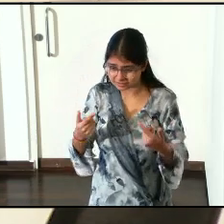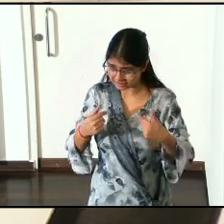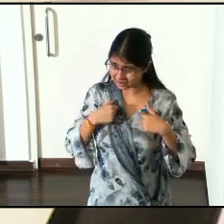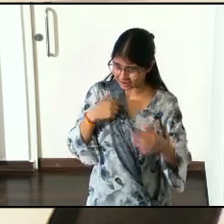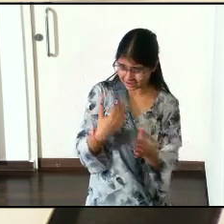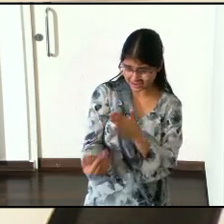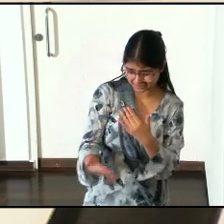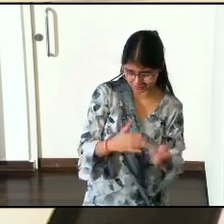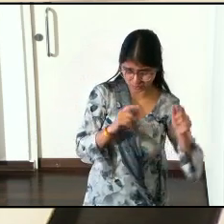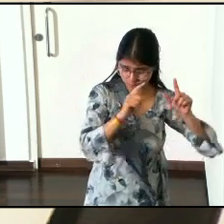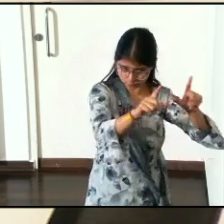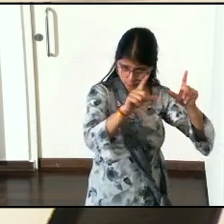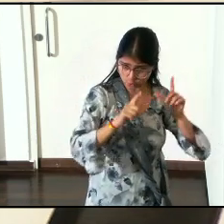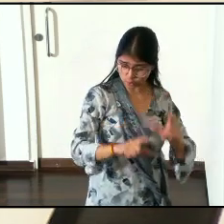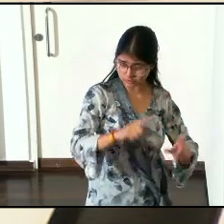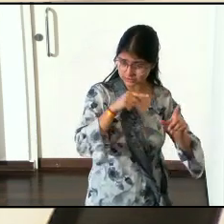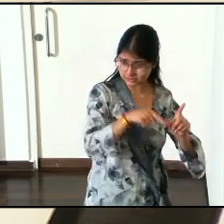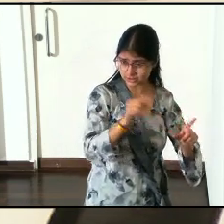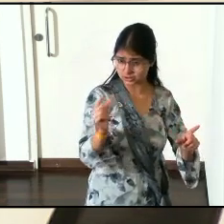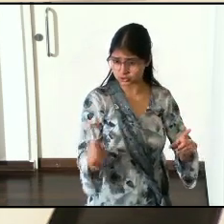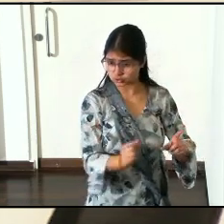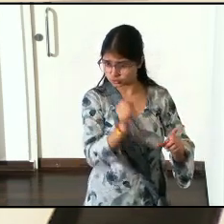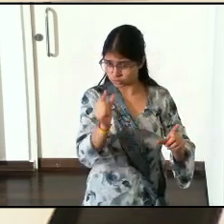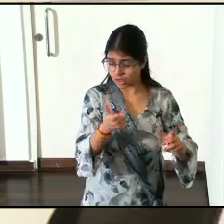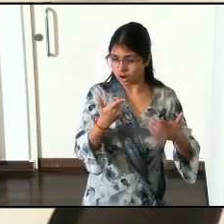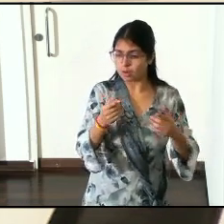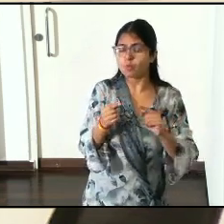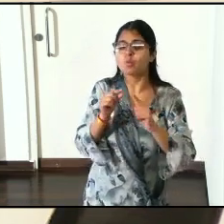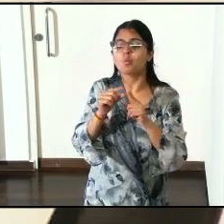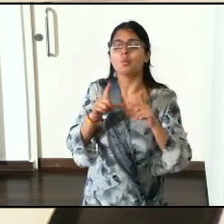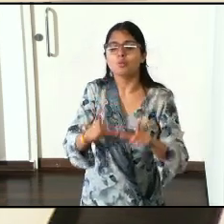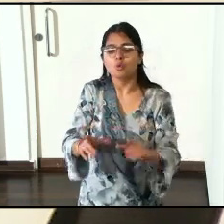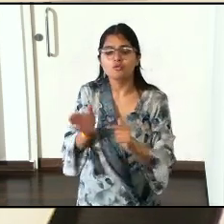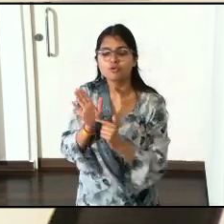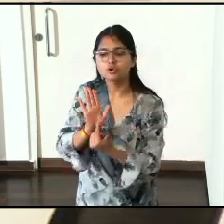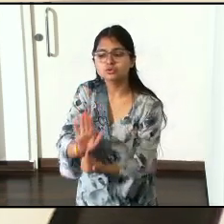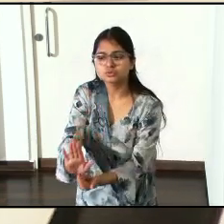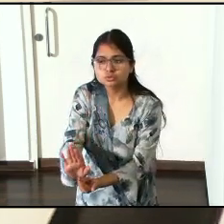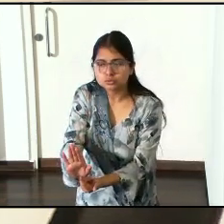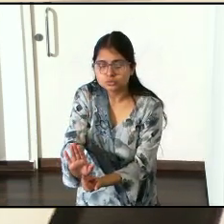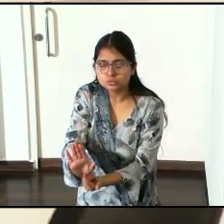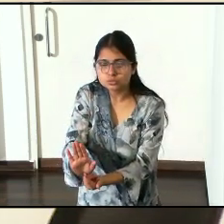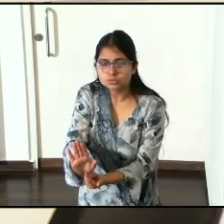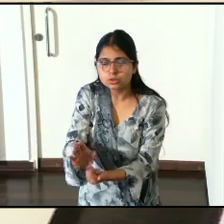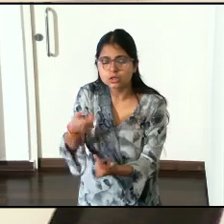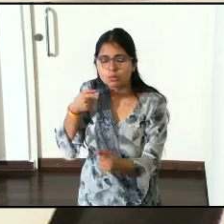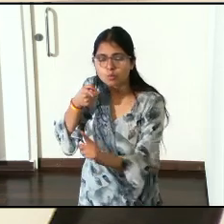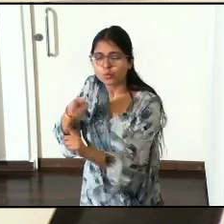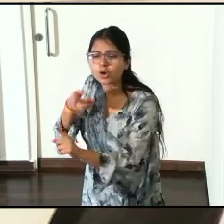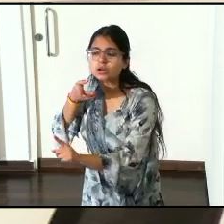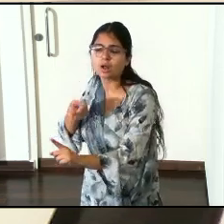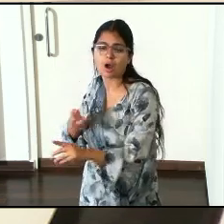taking these posters and using it as an evidence to come to a point,